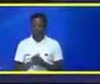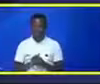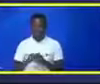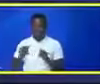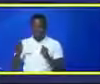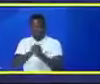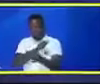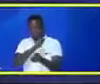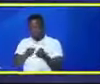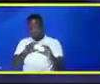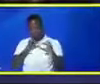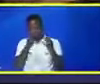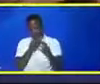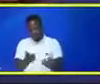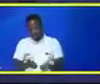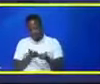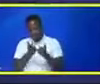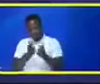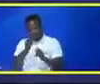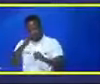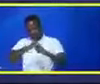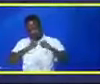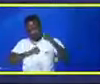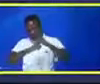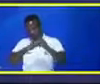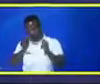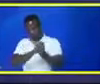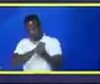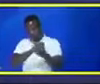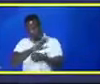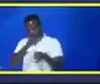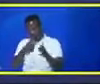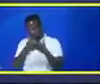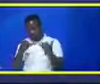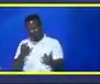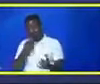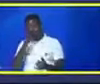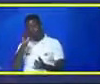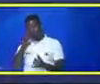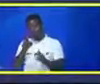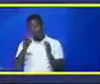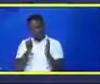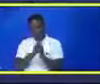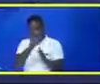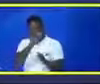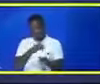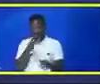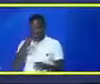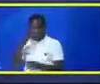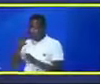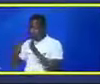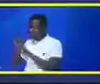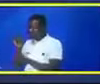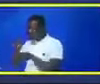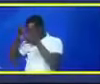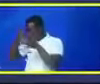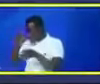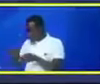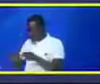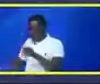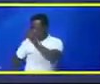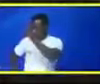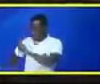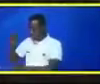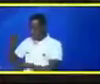tearing family life and structure apart, I decree and declare, to that spirit, we banish you out of